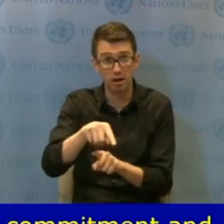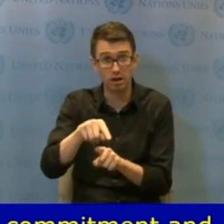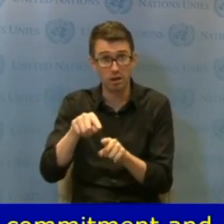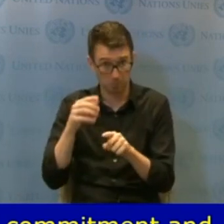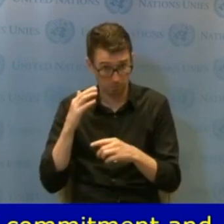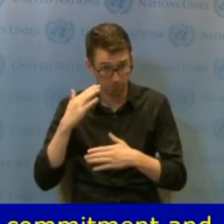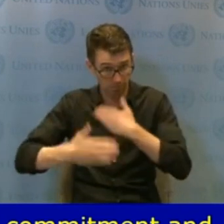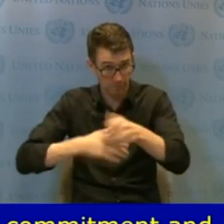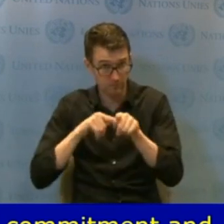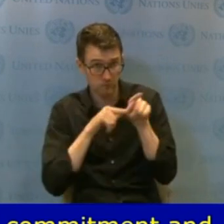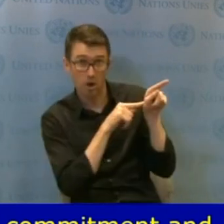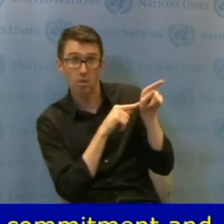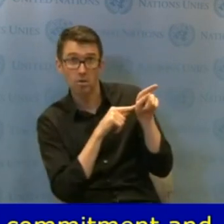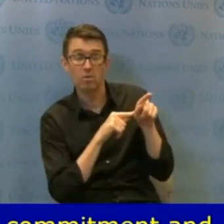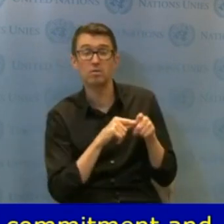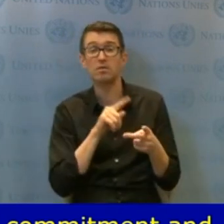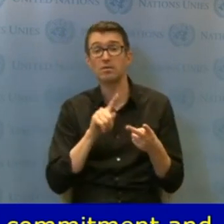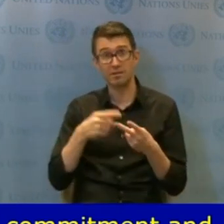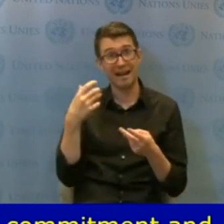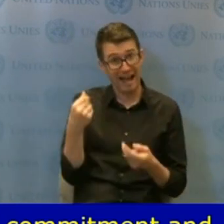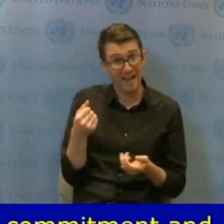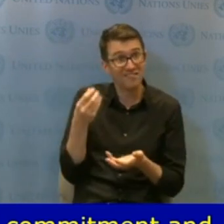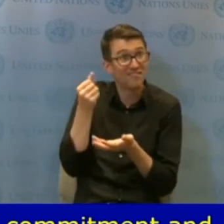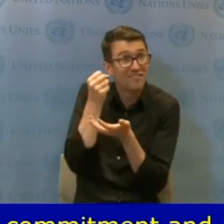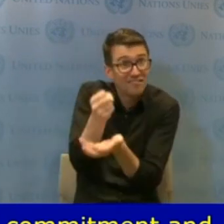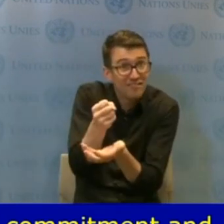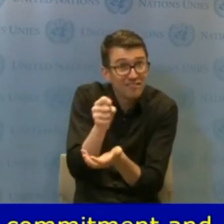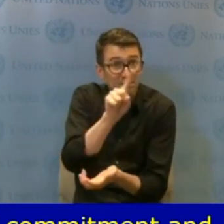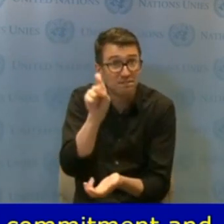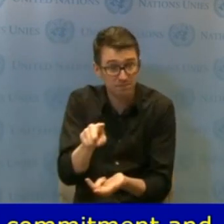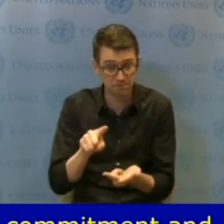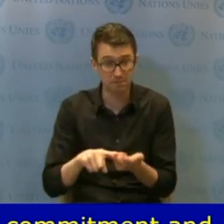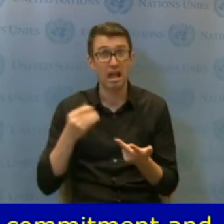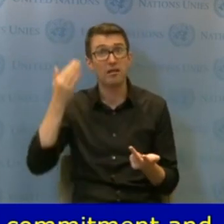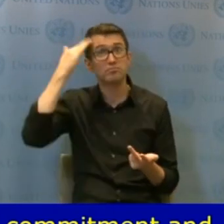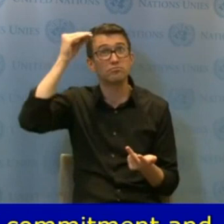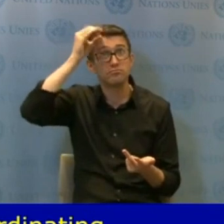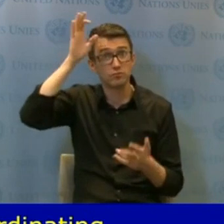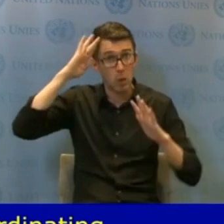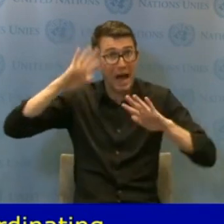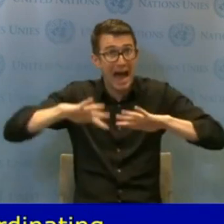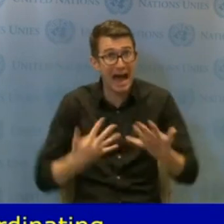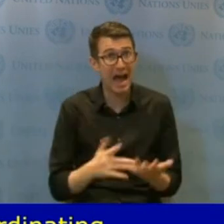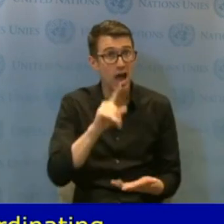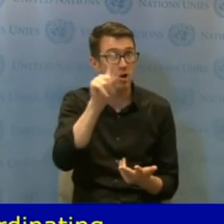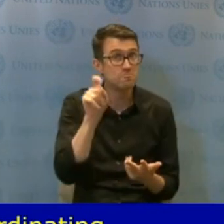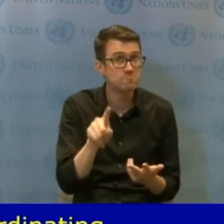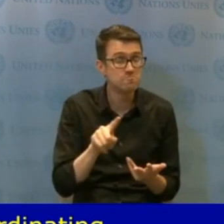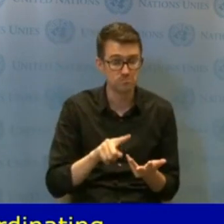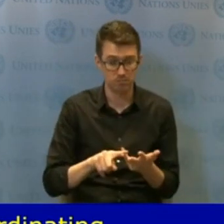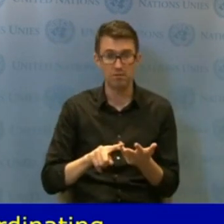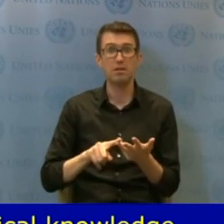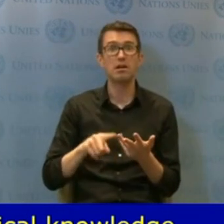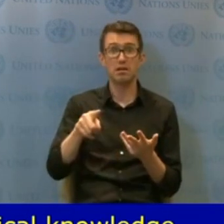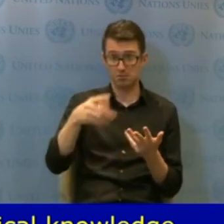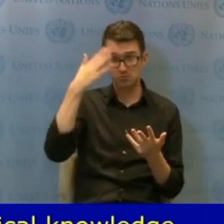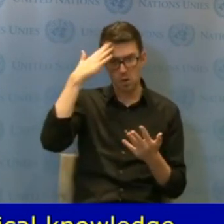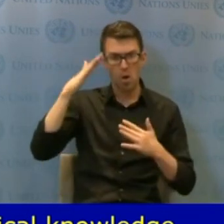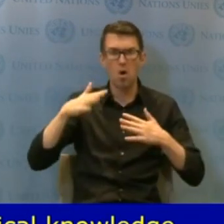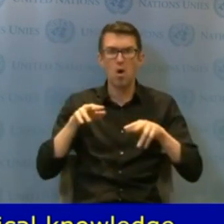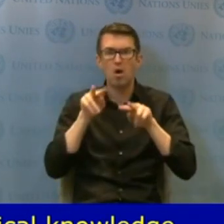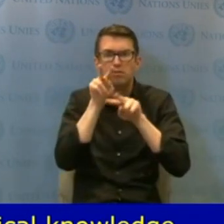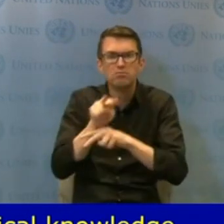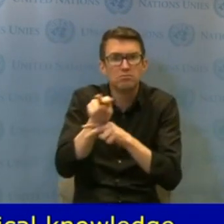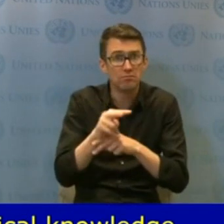am now committing myself to working with all of you to help coordinate those